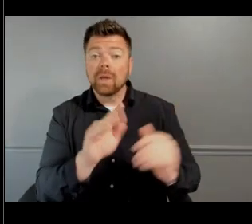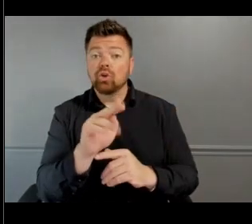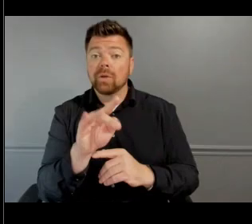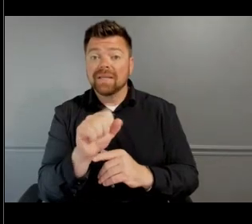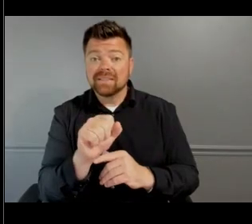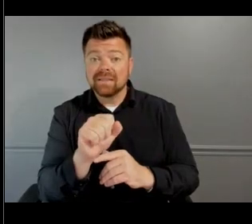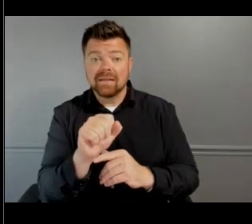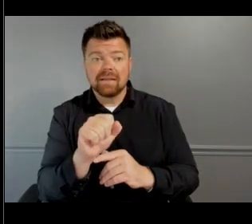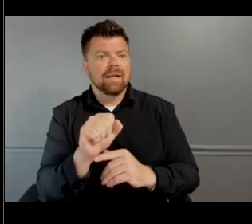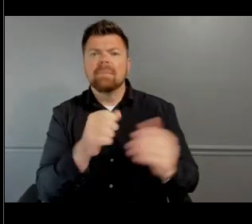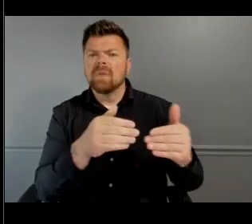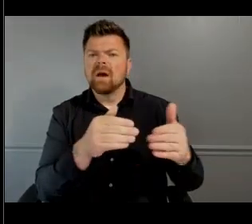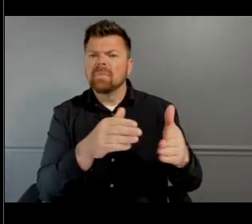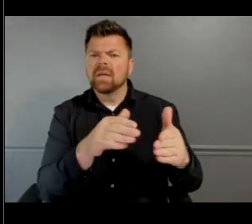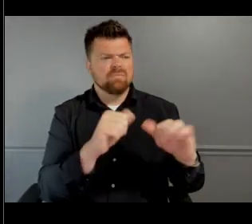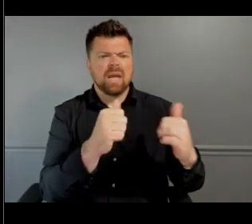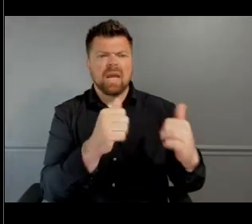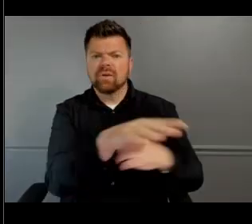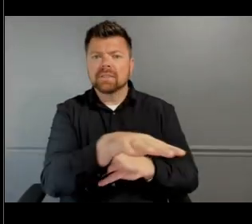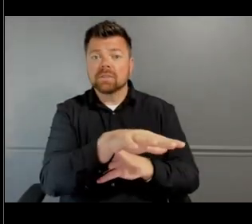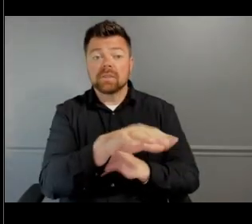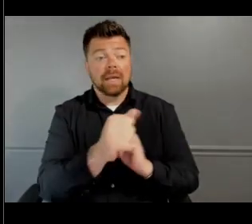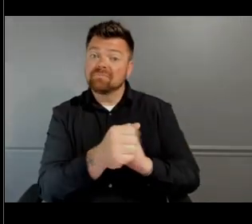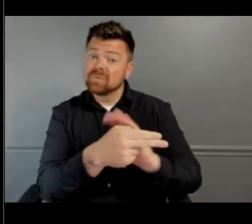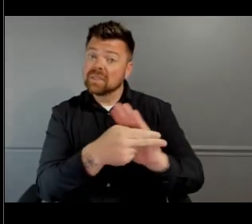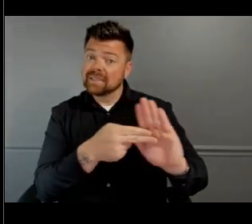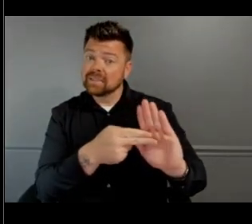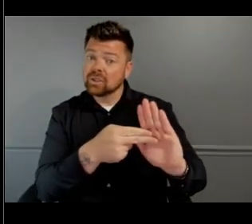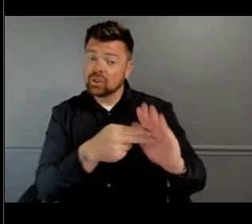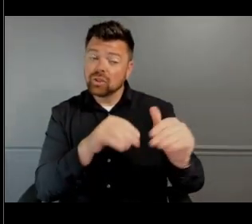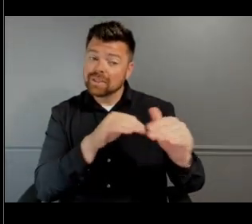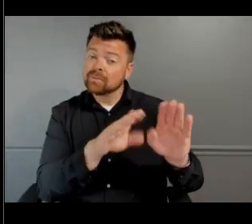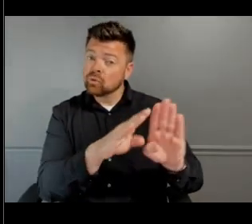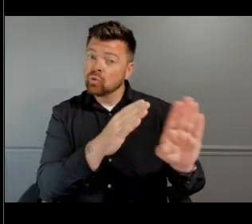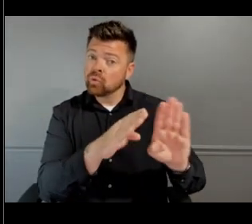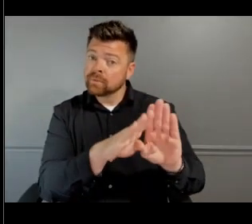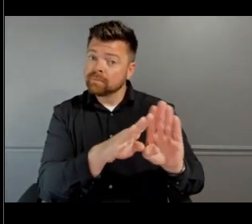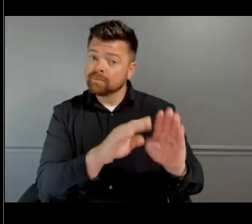areas and are considered accessible doors.